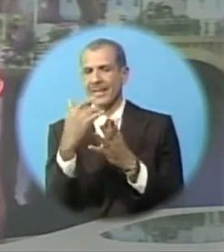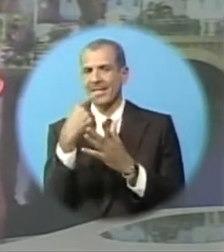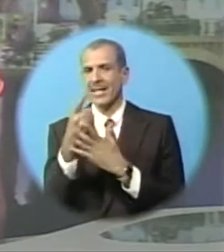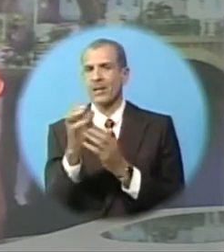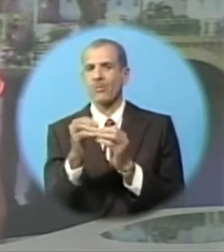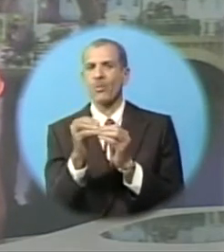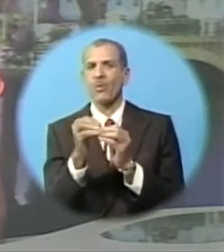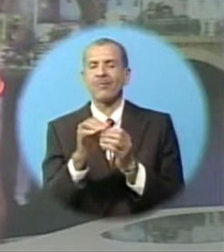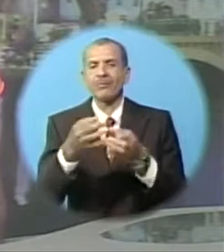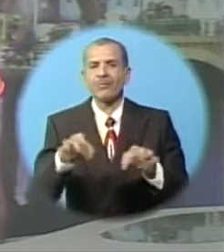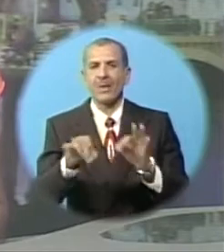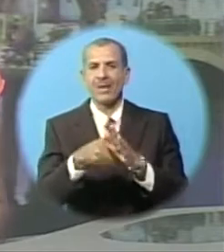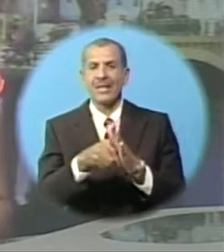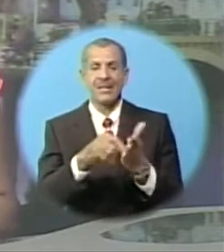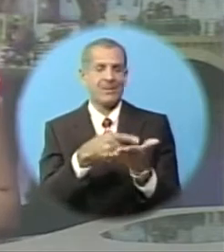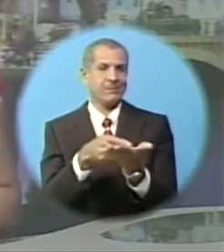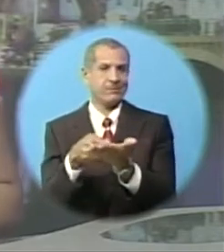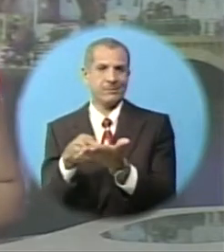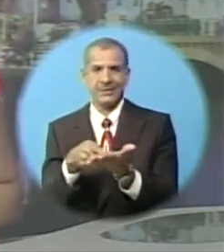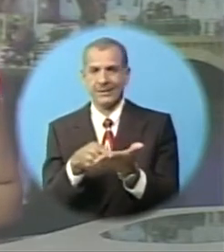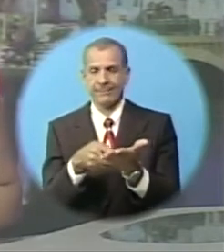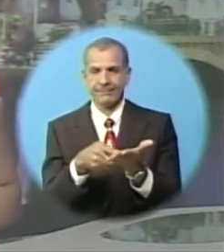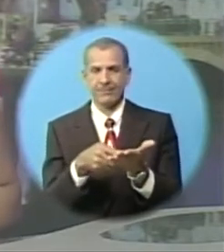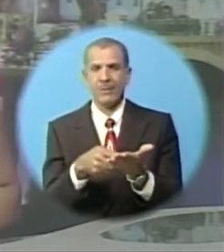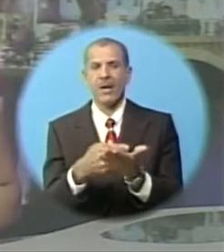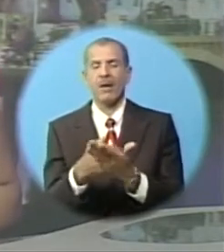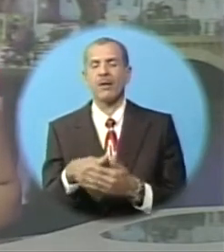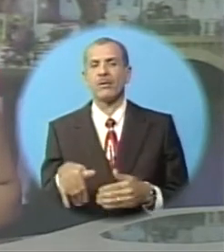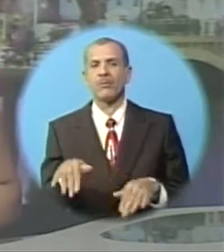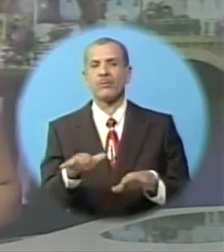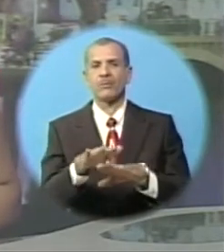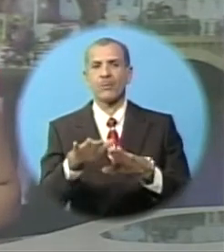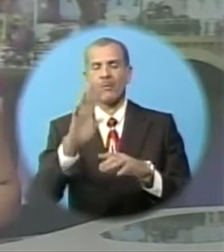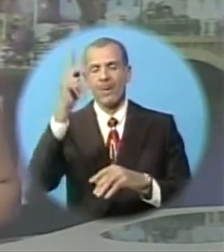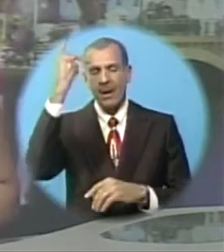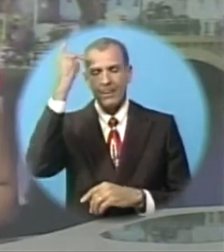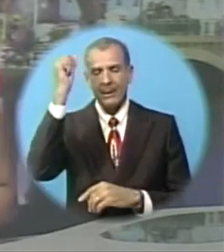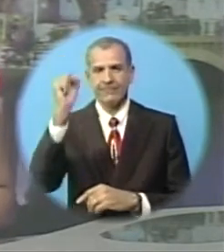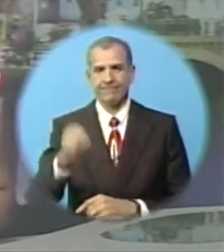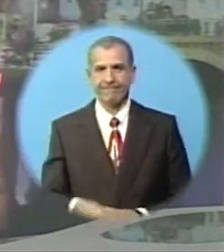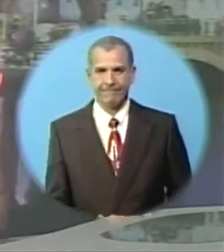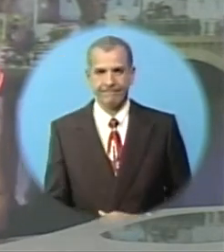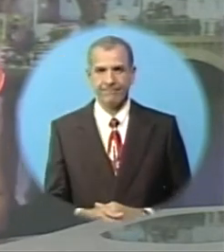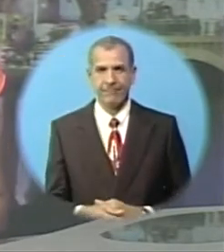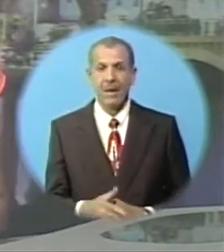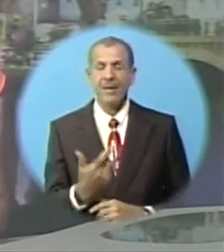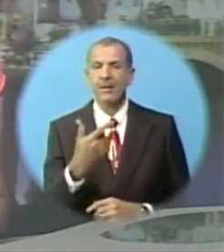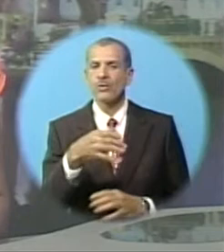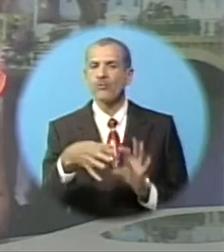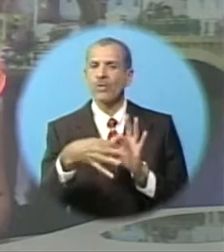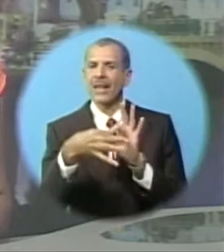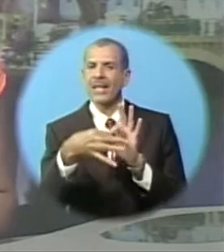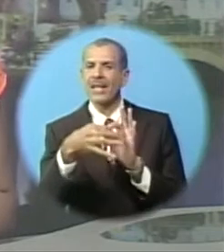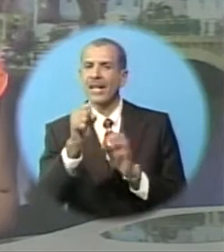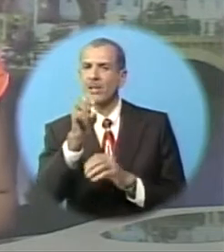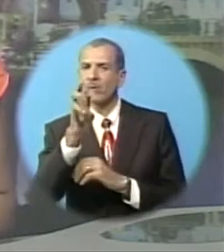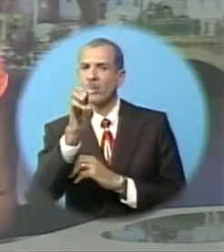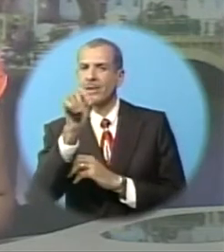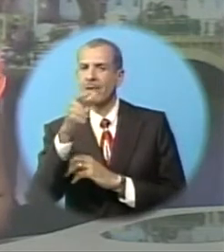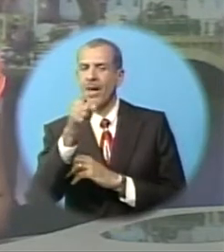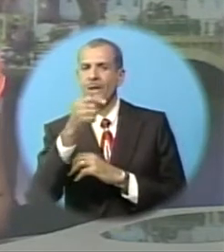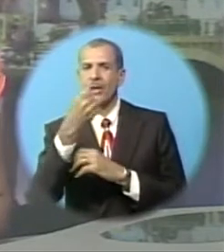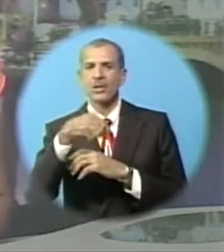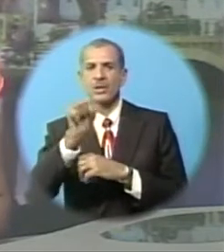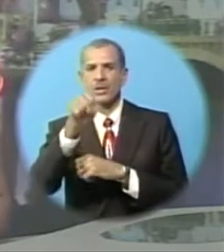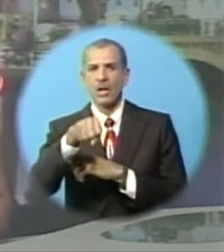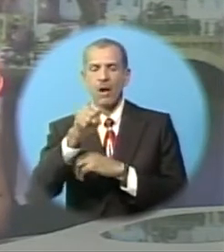more pressing issues to be debated on the floor of Parliament. While the issues related to the sewage problem on the South Coast are